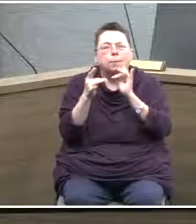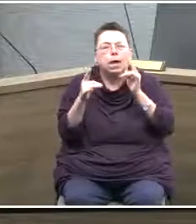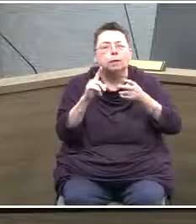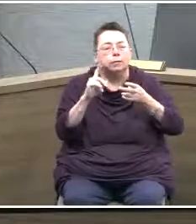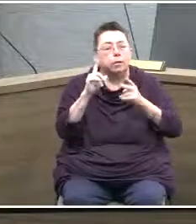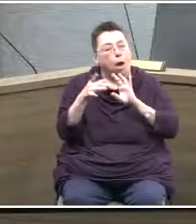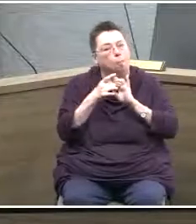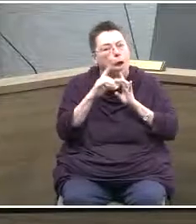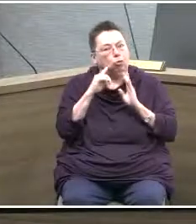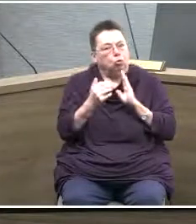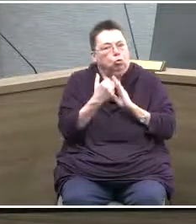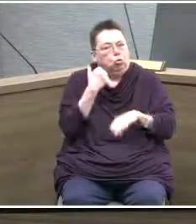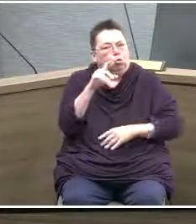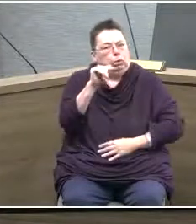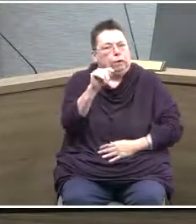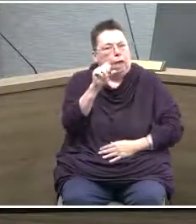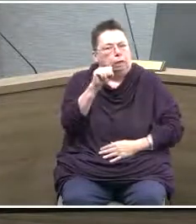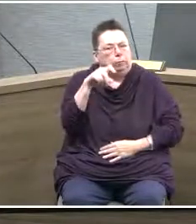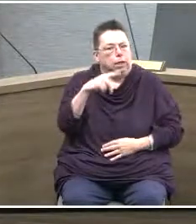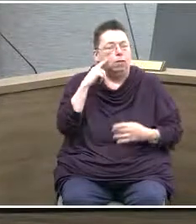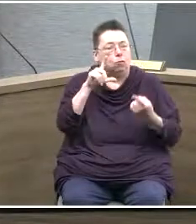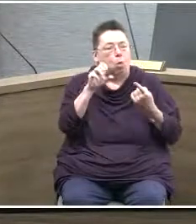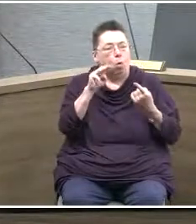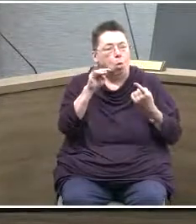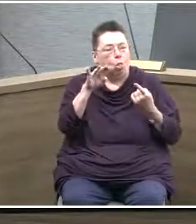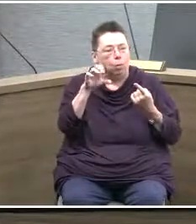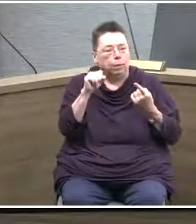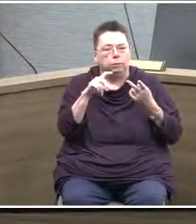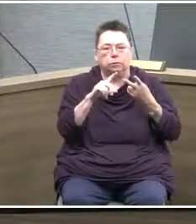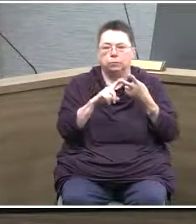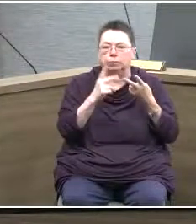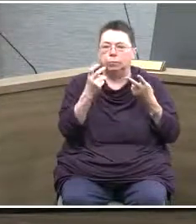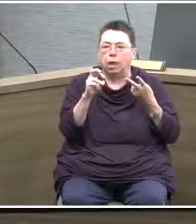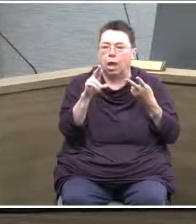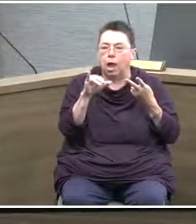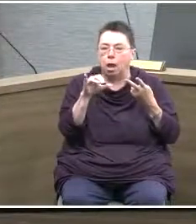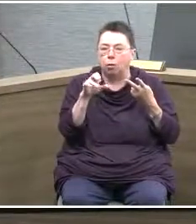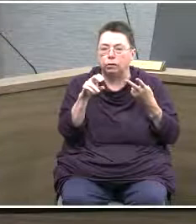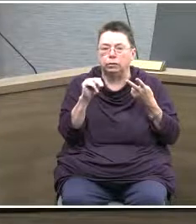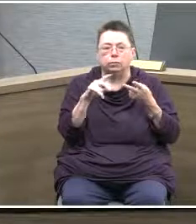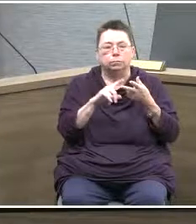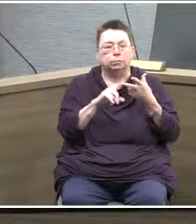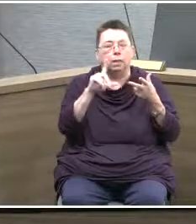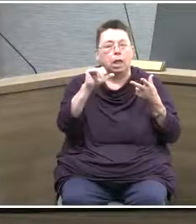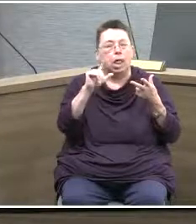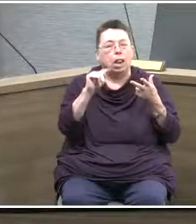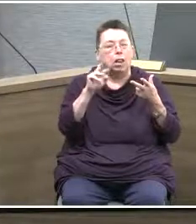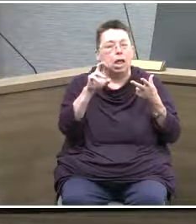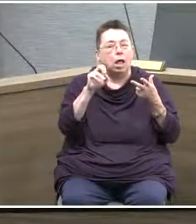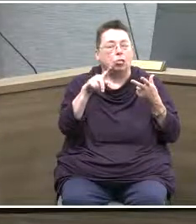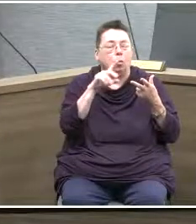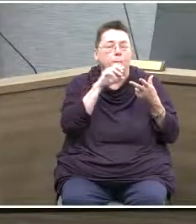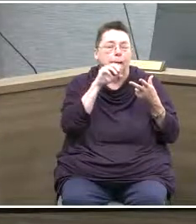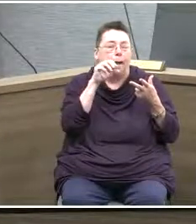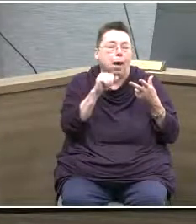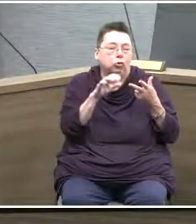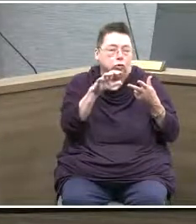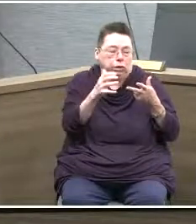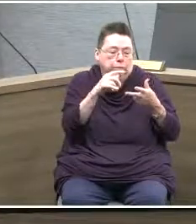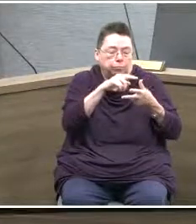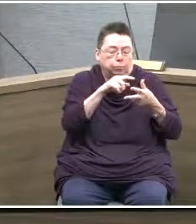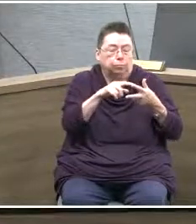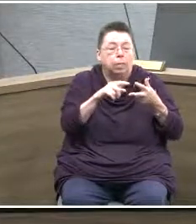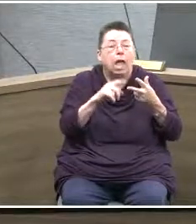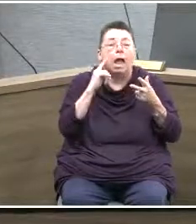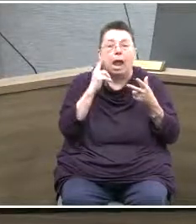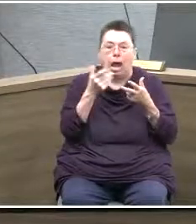tenant selection plans for Loomis Courts, Harrison Courts, and Lathrop Elderly. Please note that there is a separate tenant selection plan